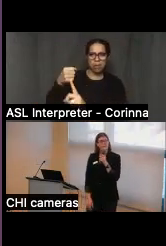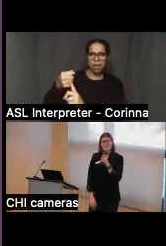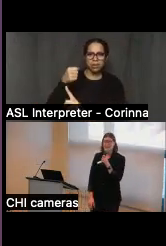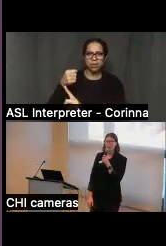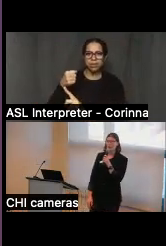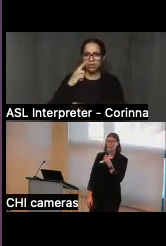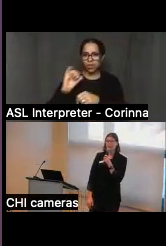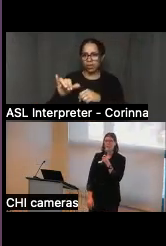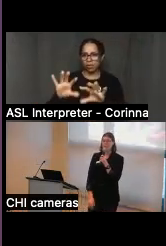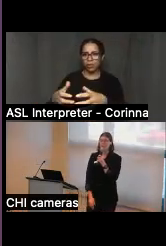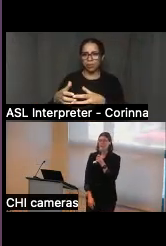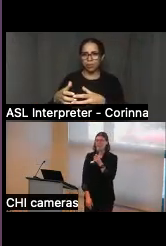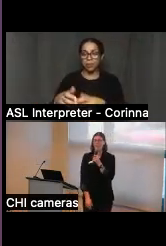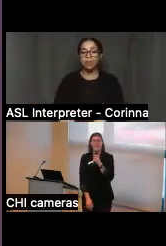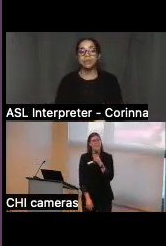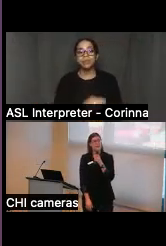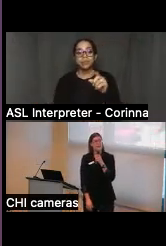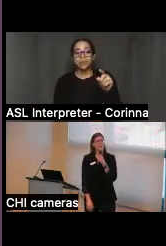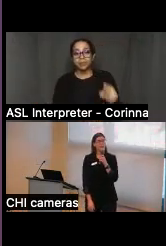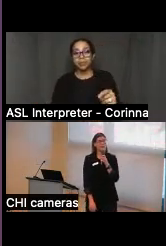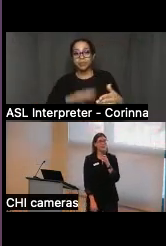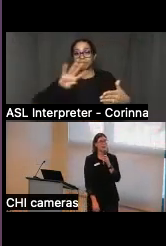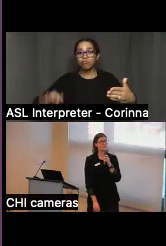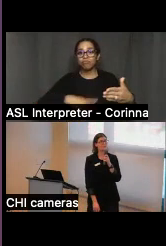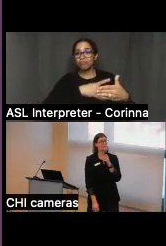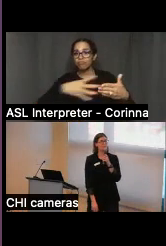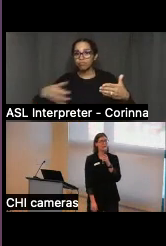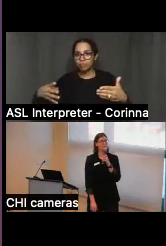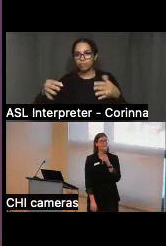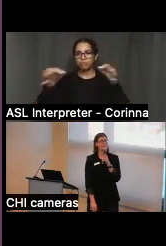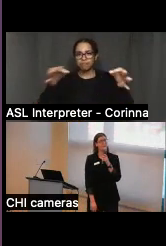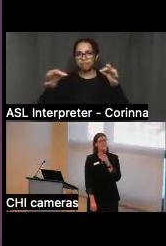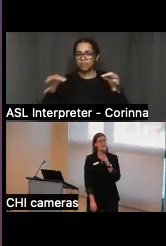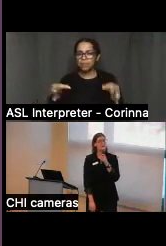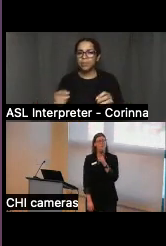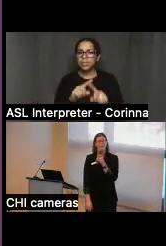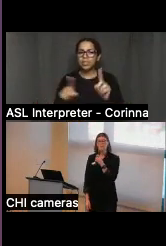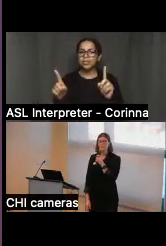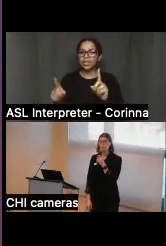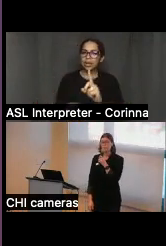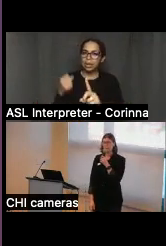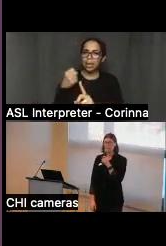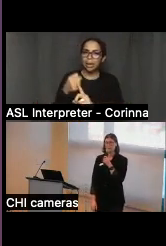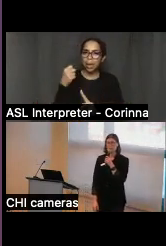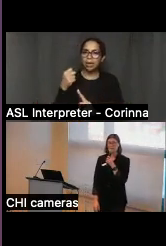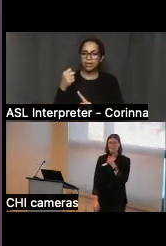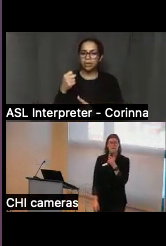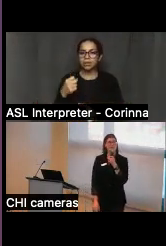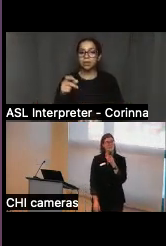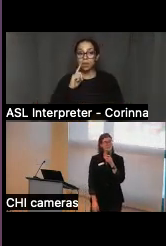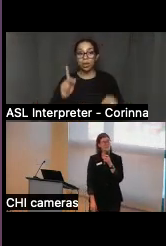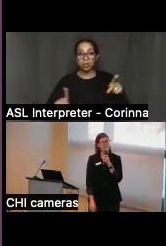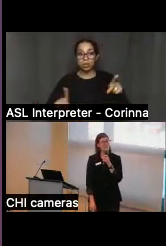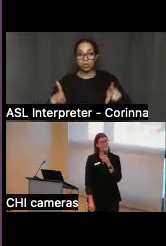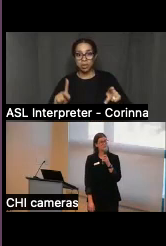So this table outlines the different impacts that we captured on the CHAS of those who said that they